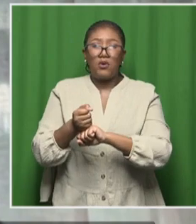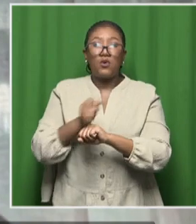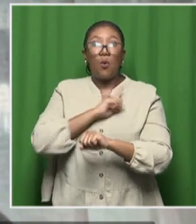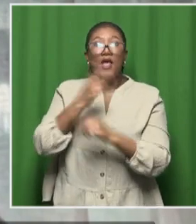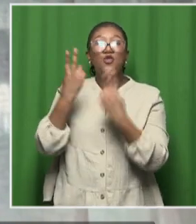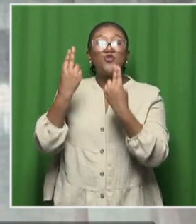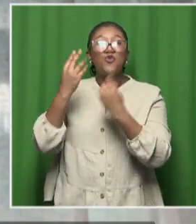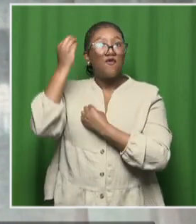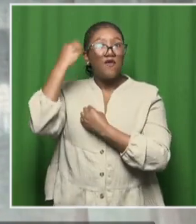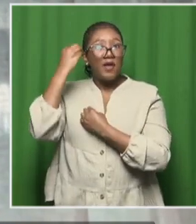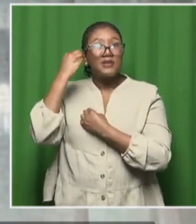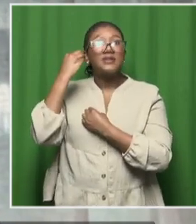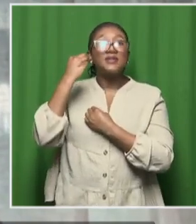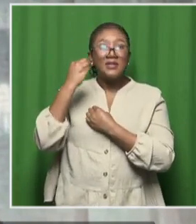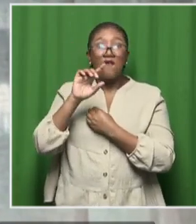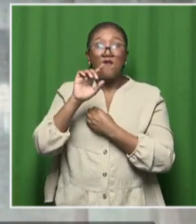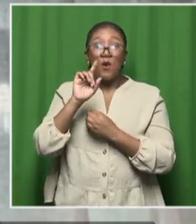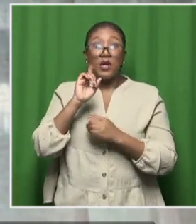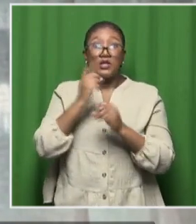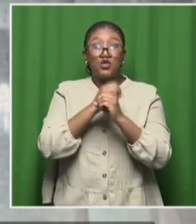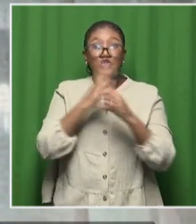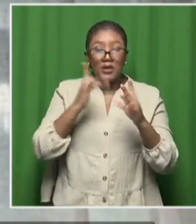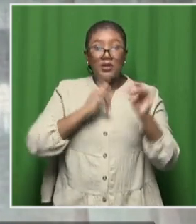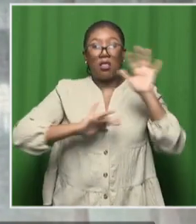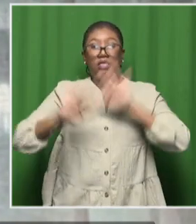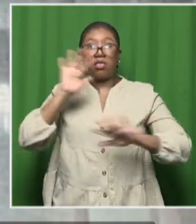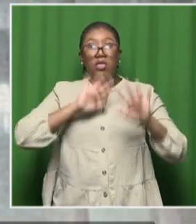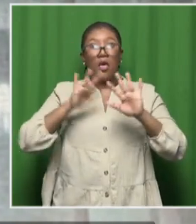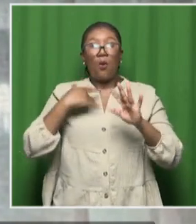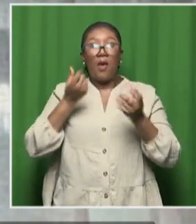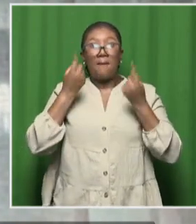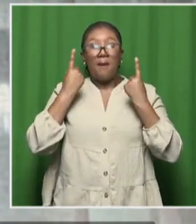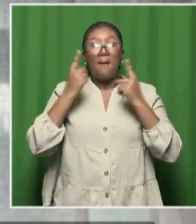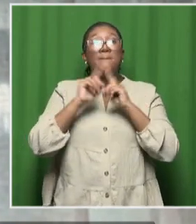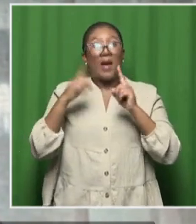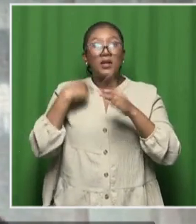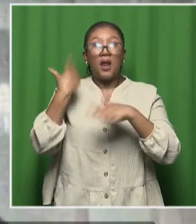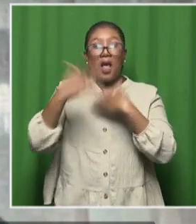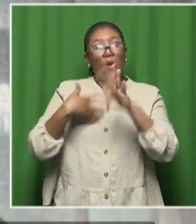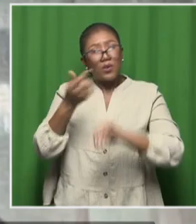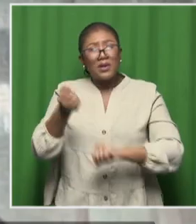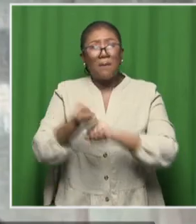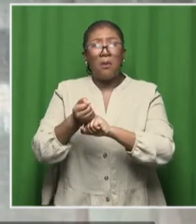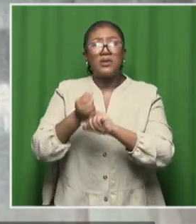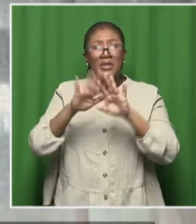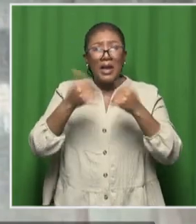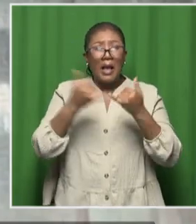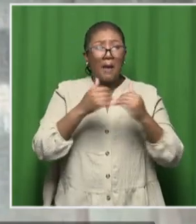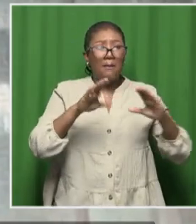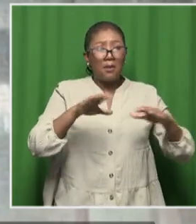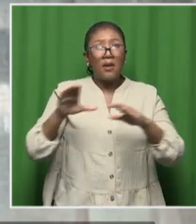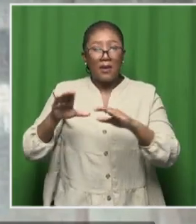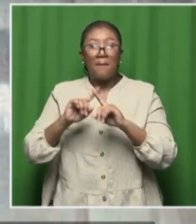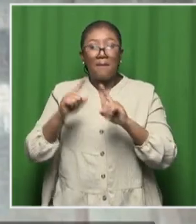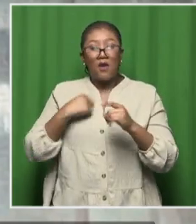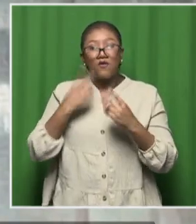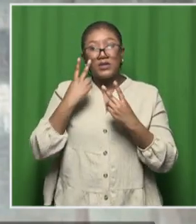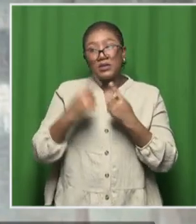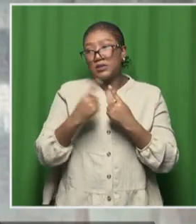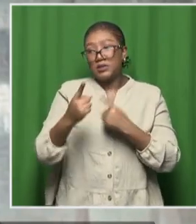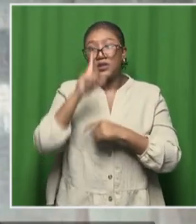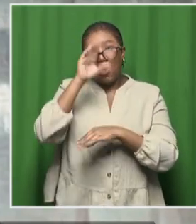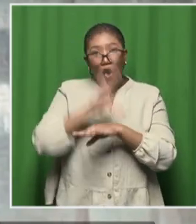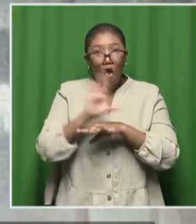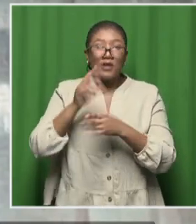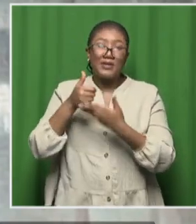it'll be difficult for you to grasp from the beginning. So we provide a lot of support. And we try and complete that within 7 months, not like a